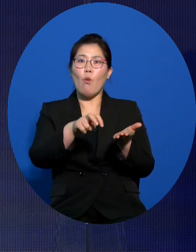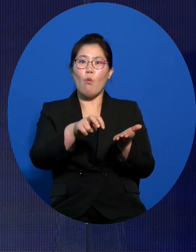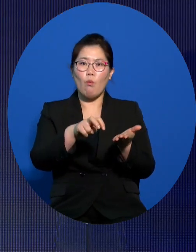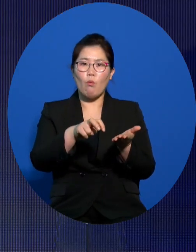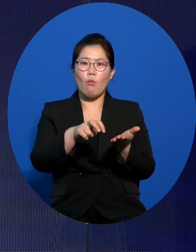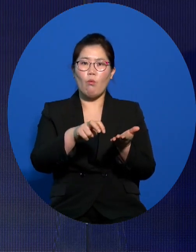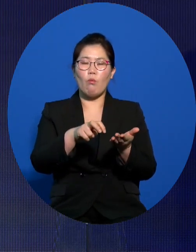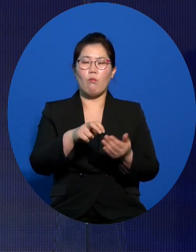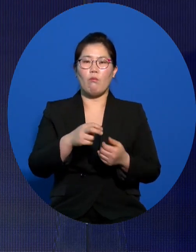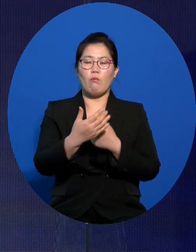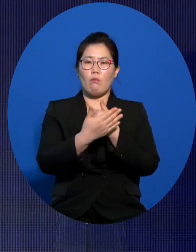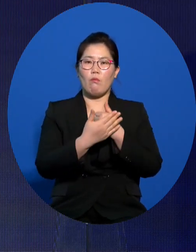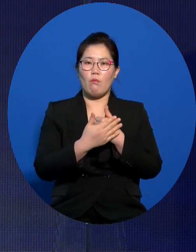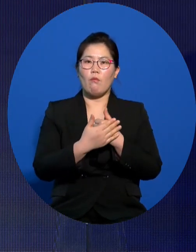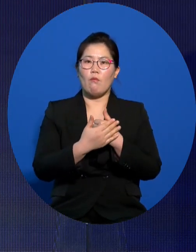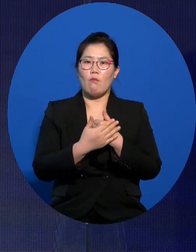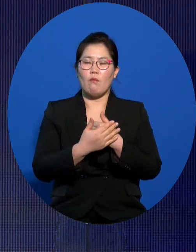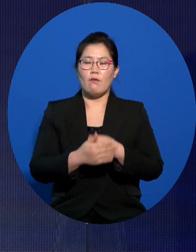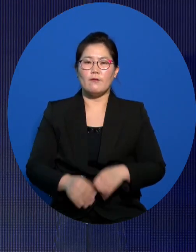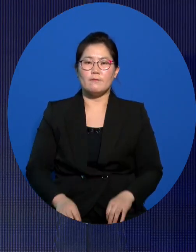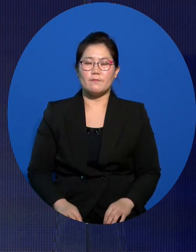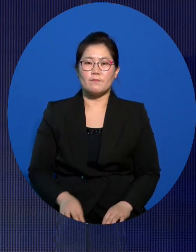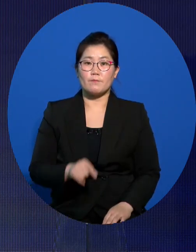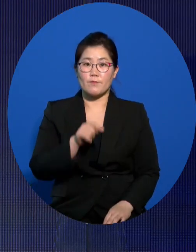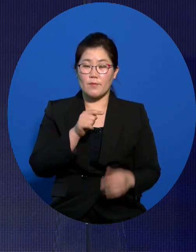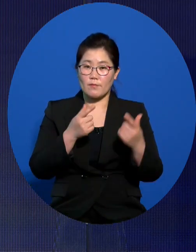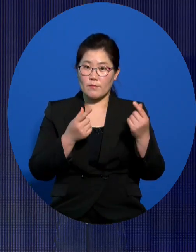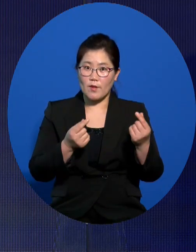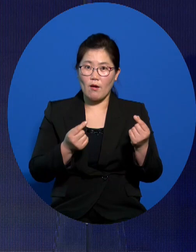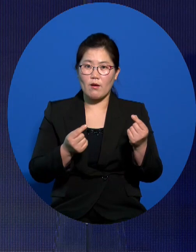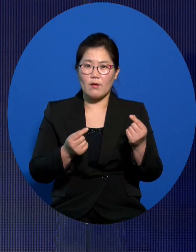economy to find employment.